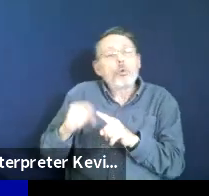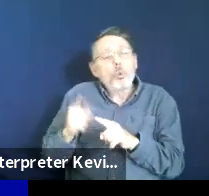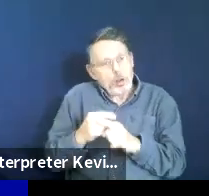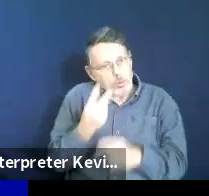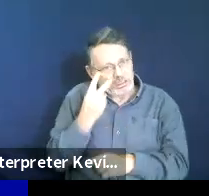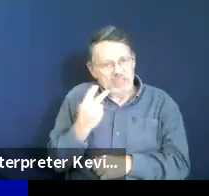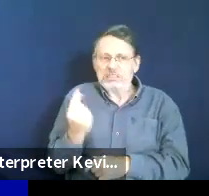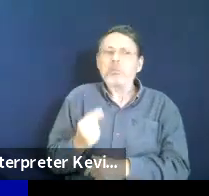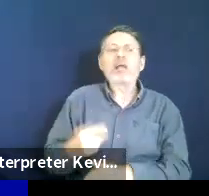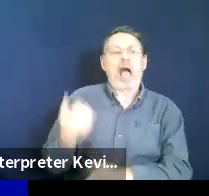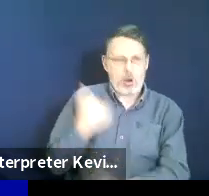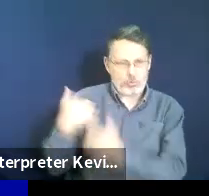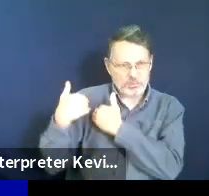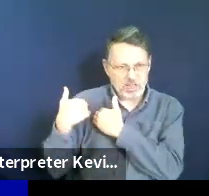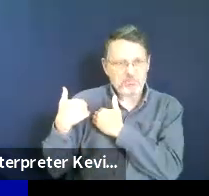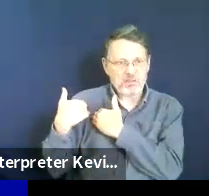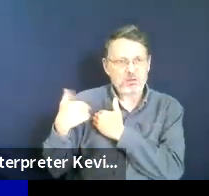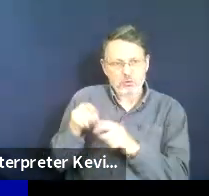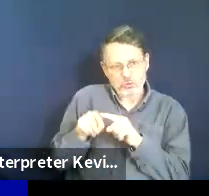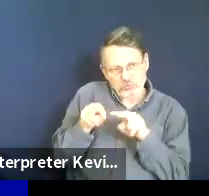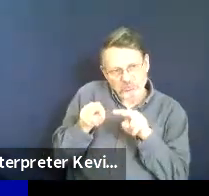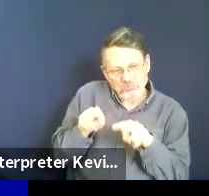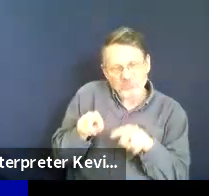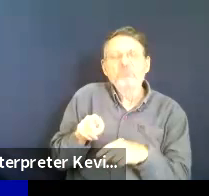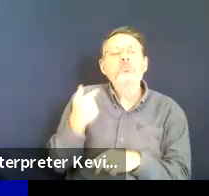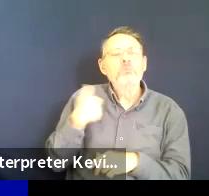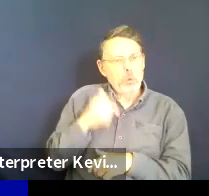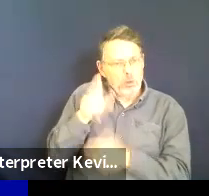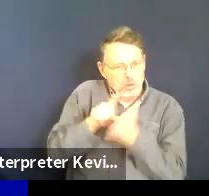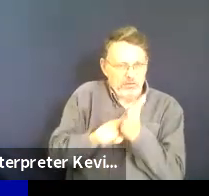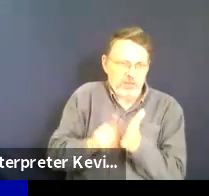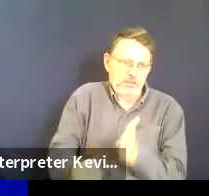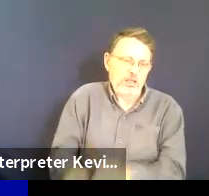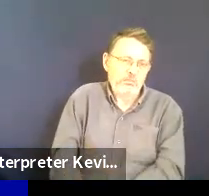clearly jurisdictional, you know, we usually will investigate it.